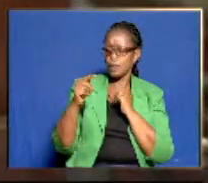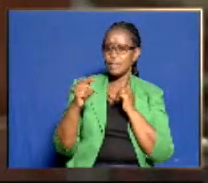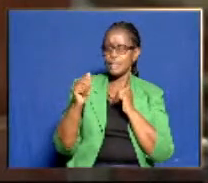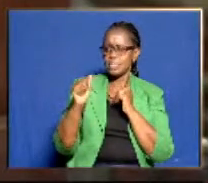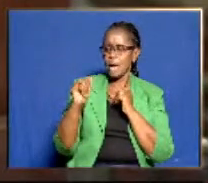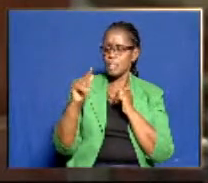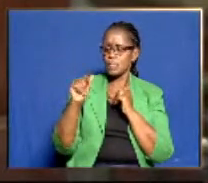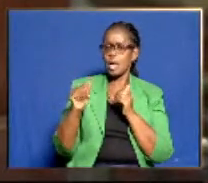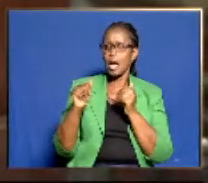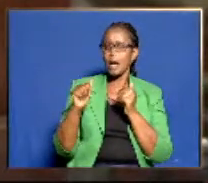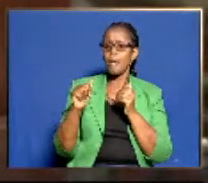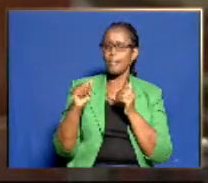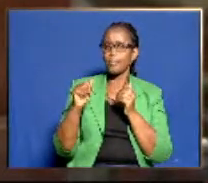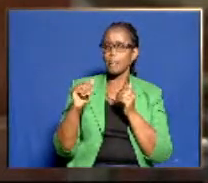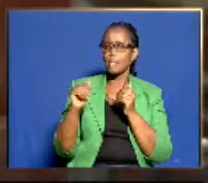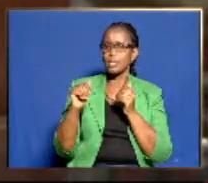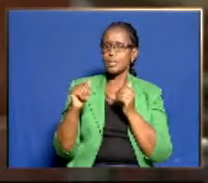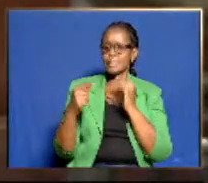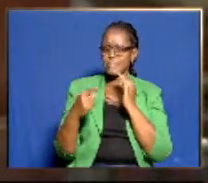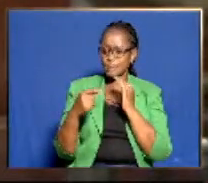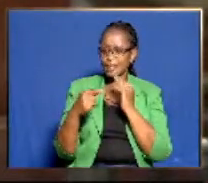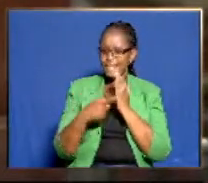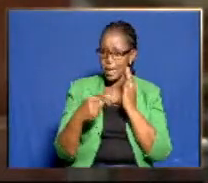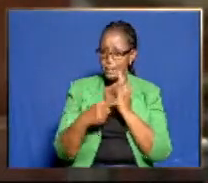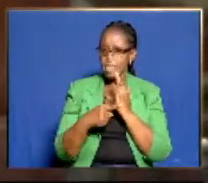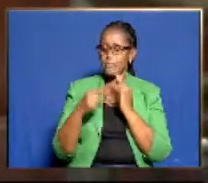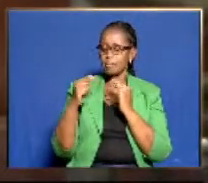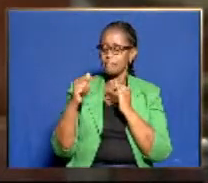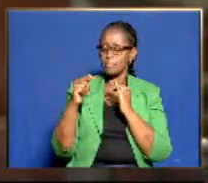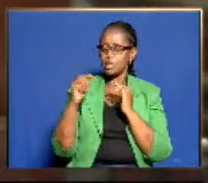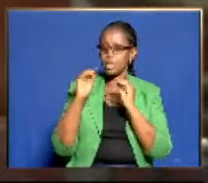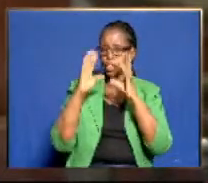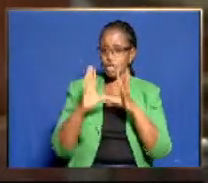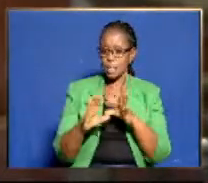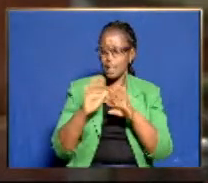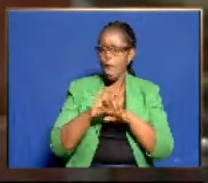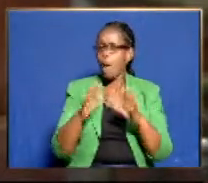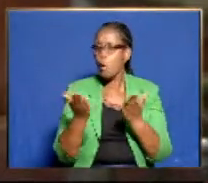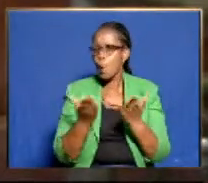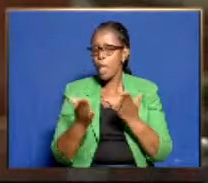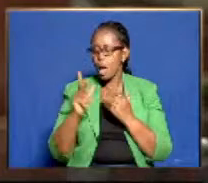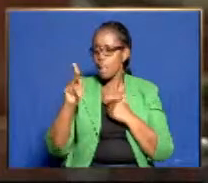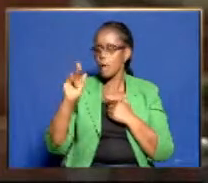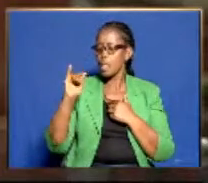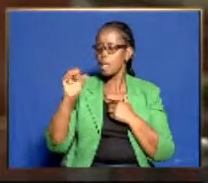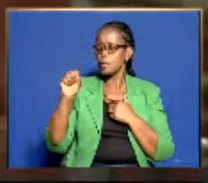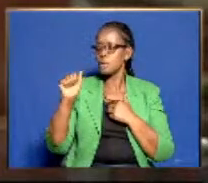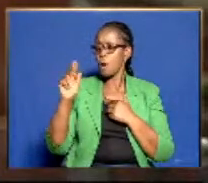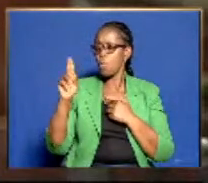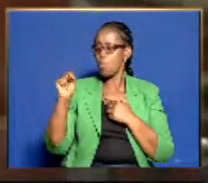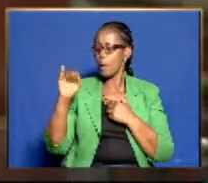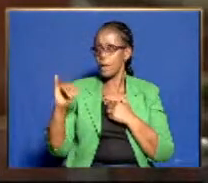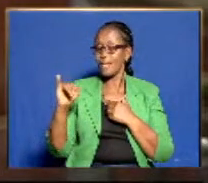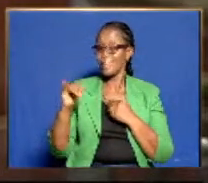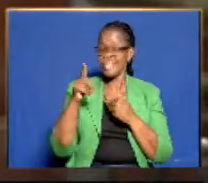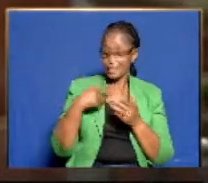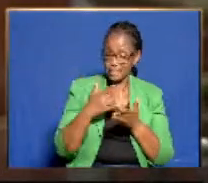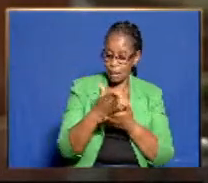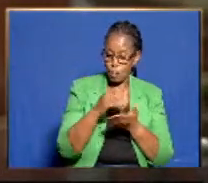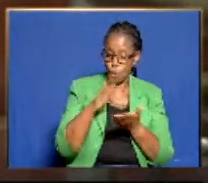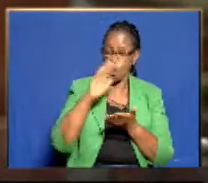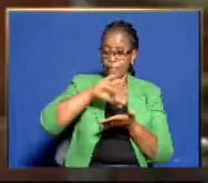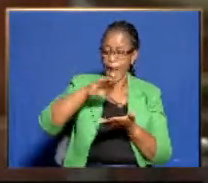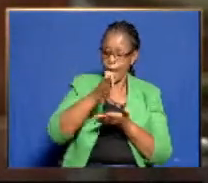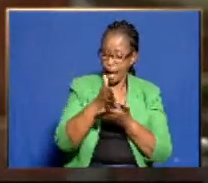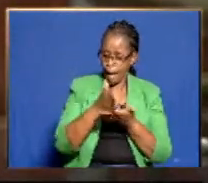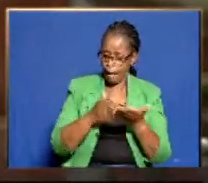Teachers. And the land is in Kisauni, and it takes more than half of Kisauni constituency. And it is a matter